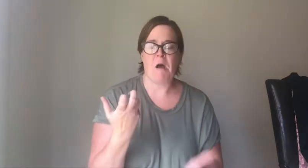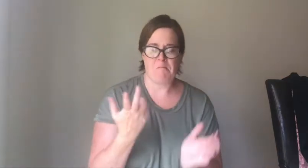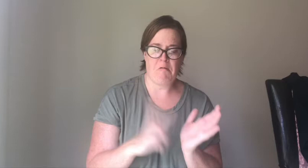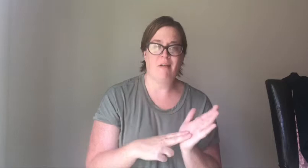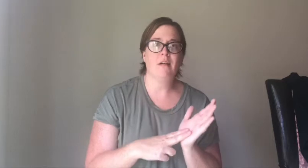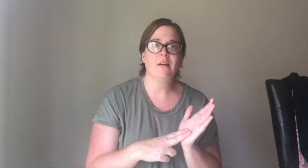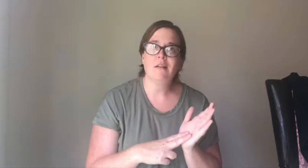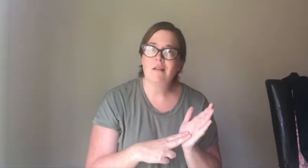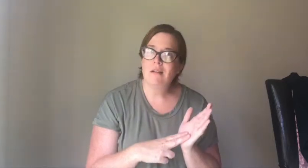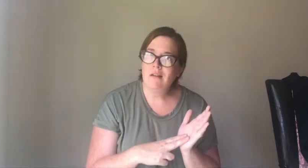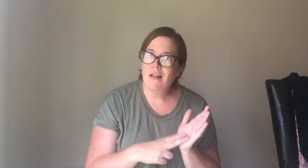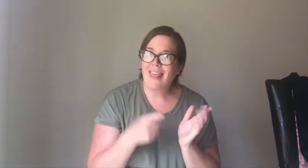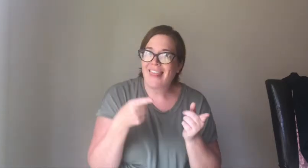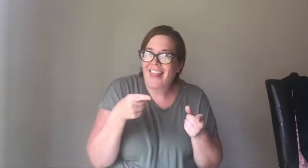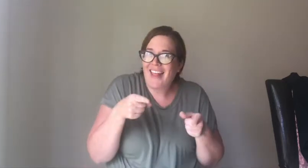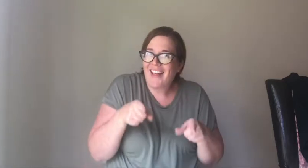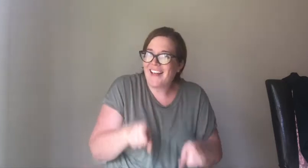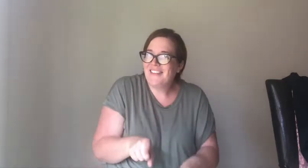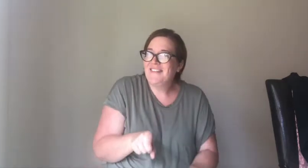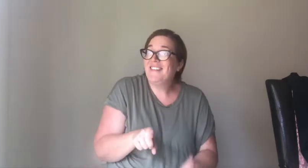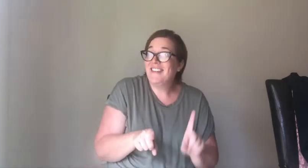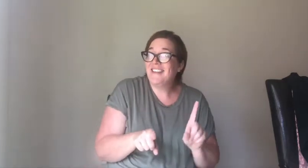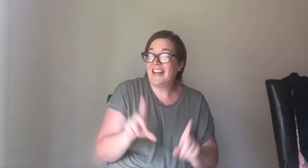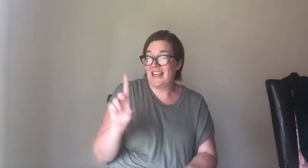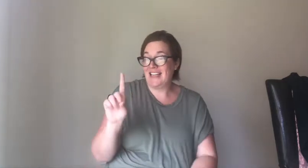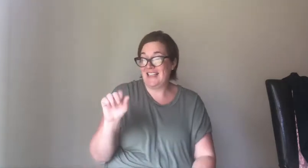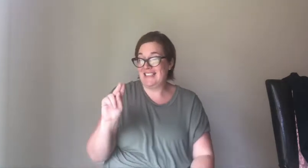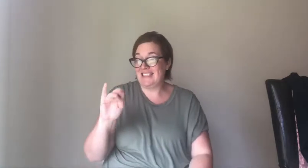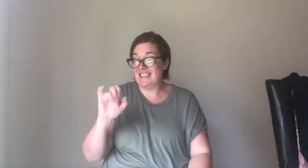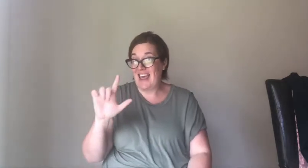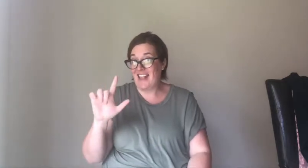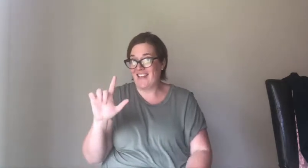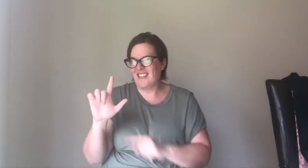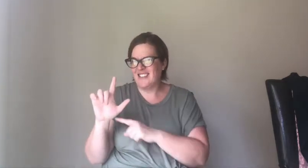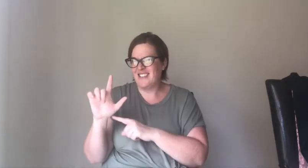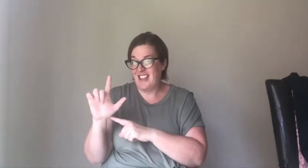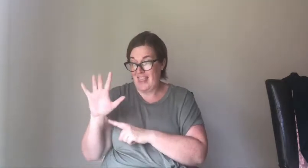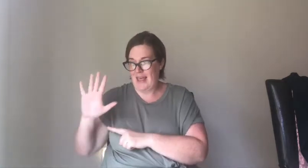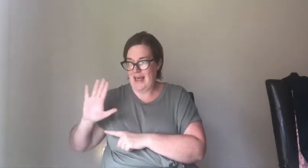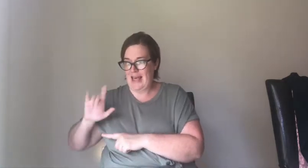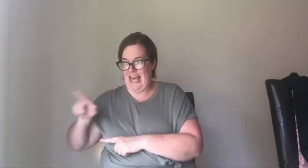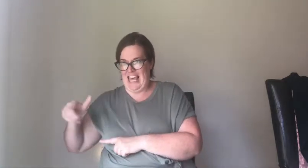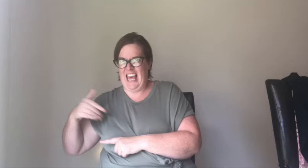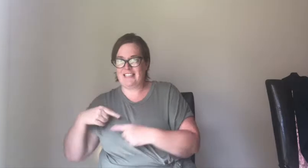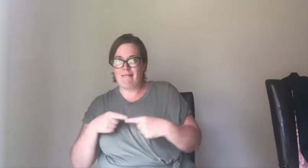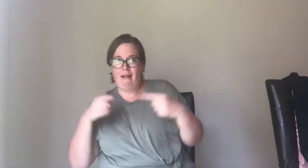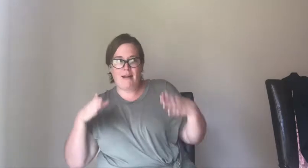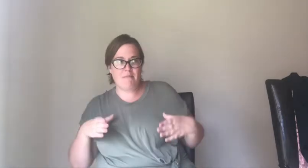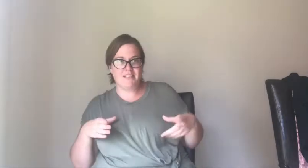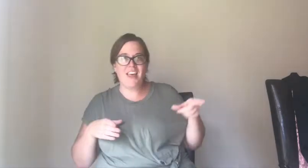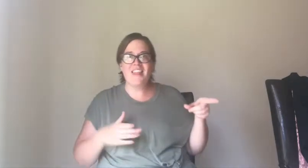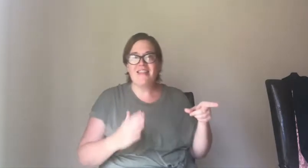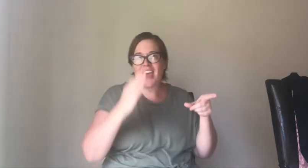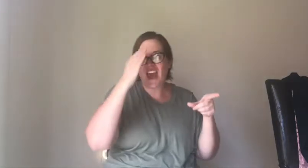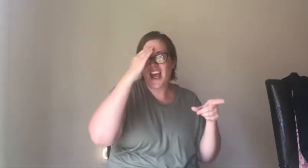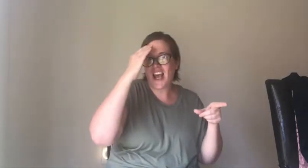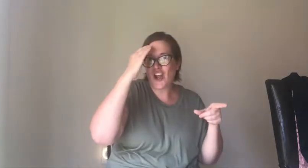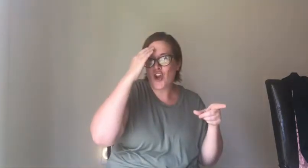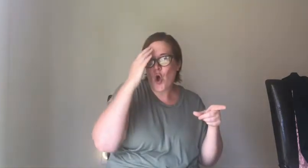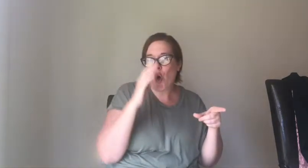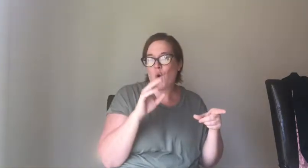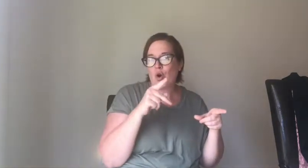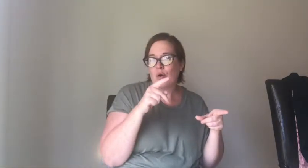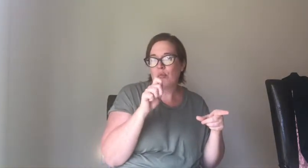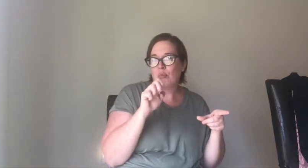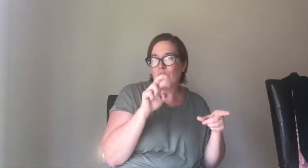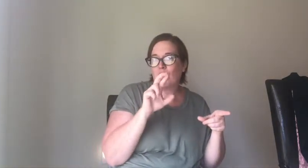will be thrown into the den of lions. And now, your majesty, issue and sign this law so it cannot be changed, an official law